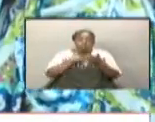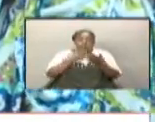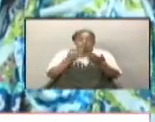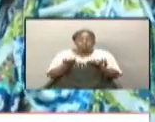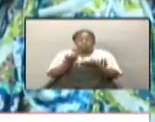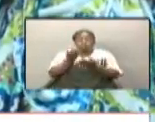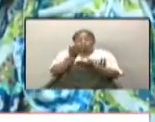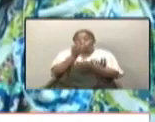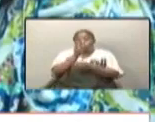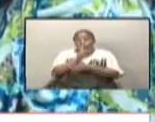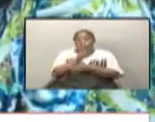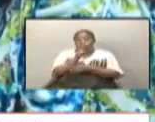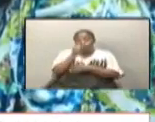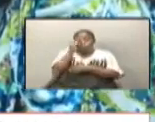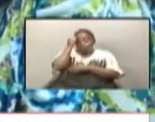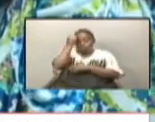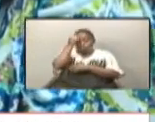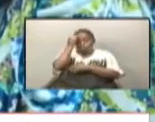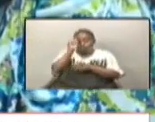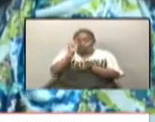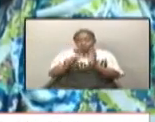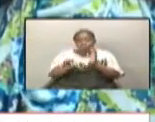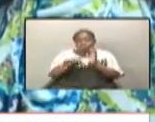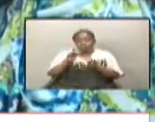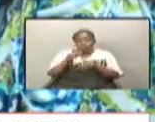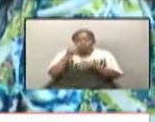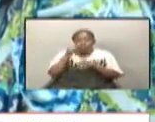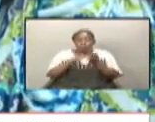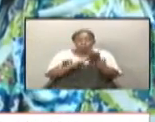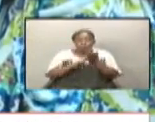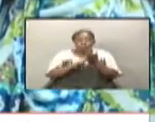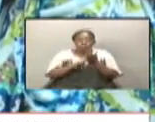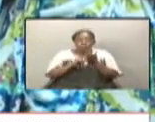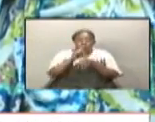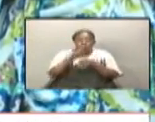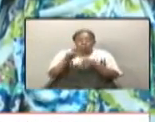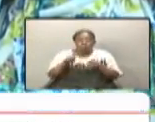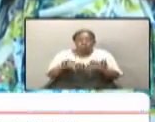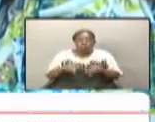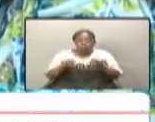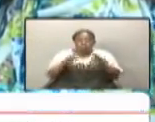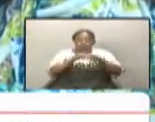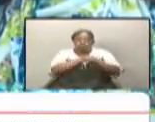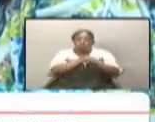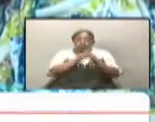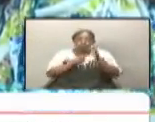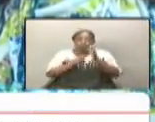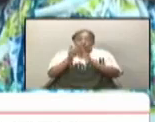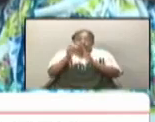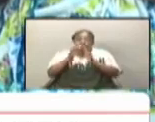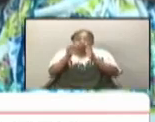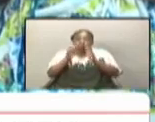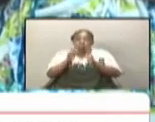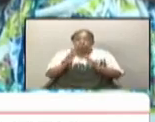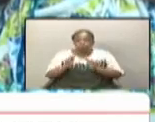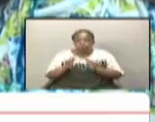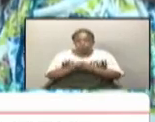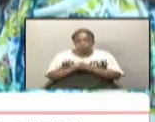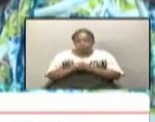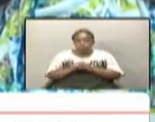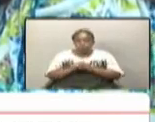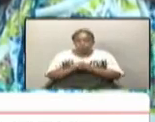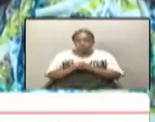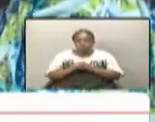government officials over mishandling the parish movement model funds,